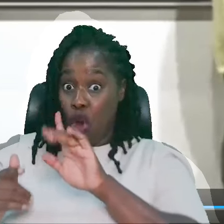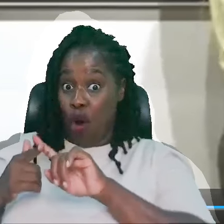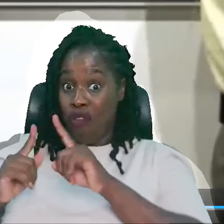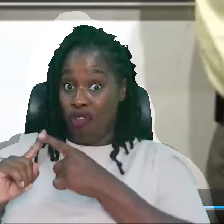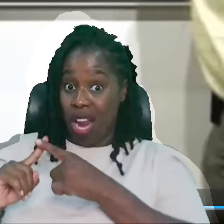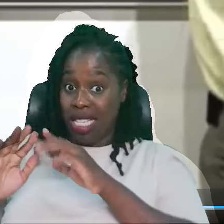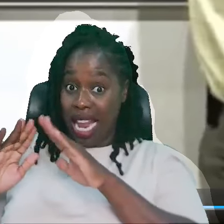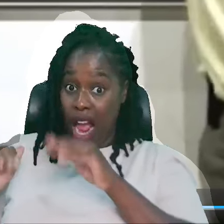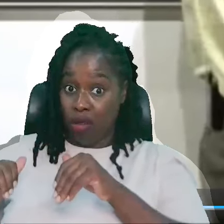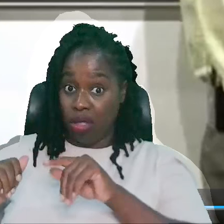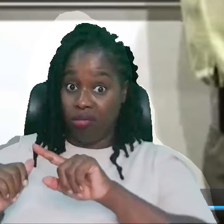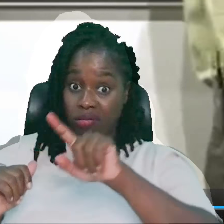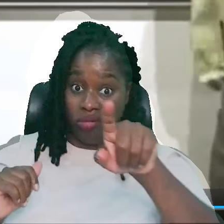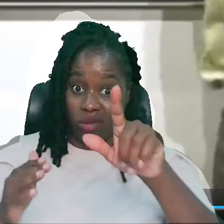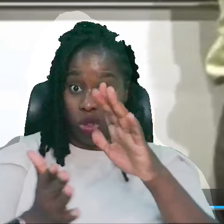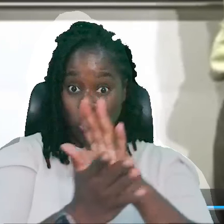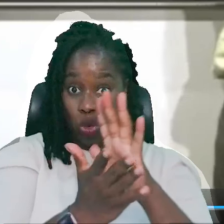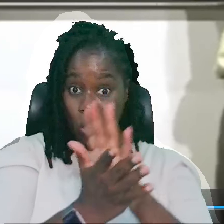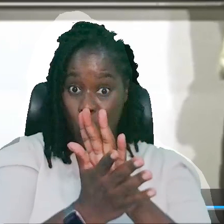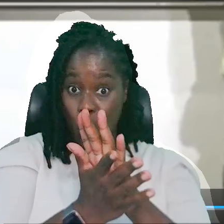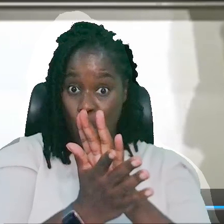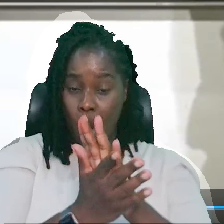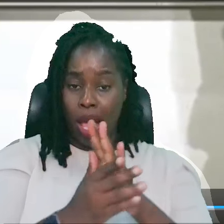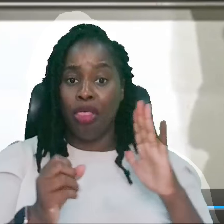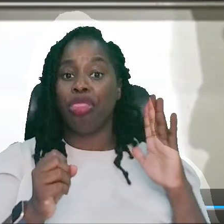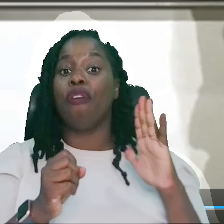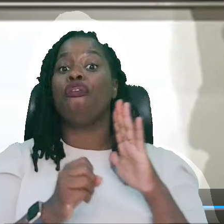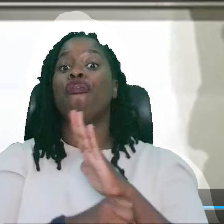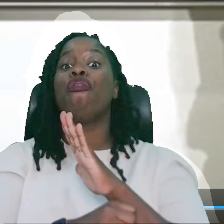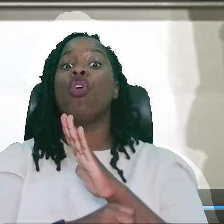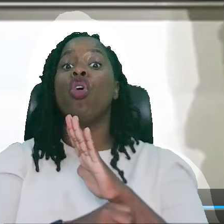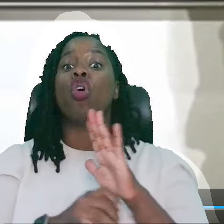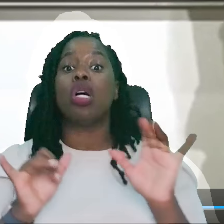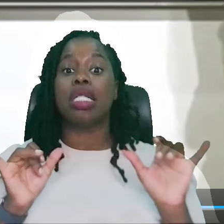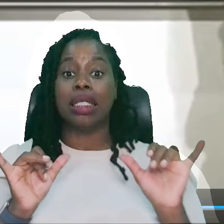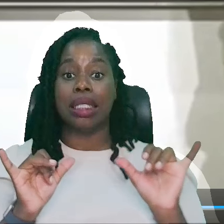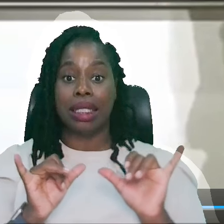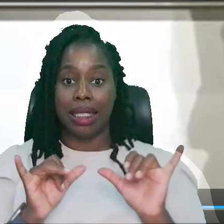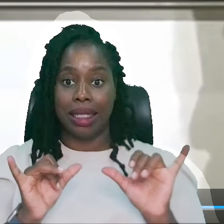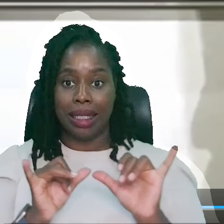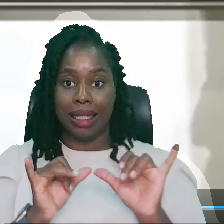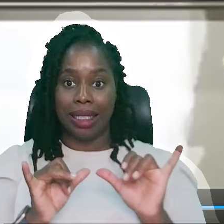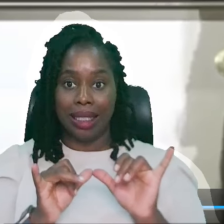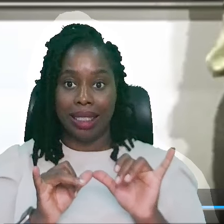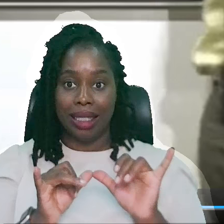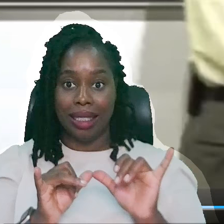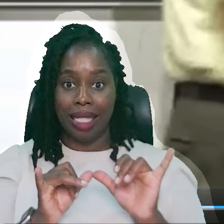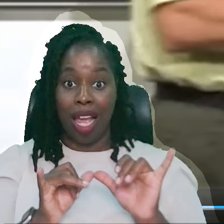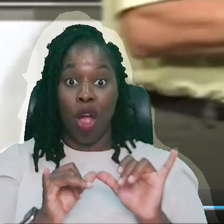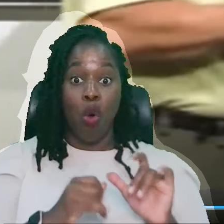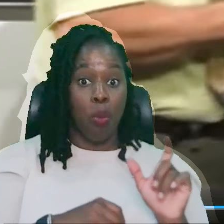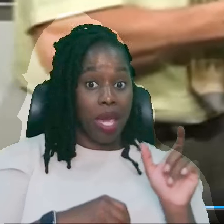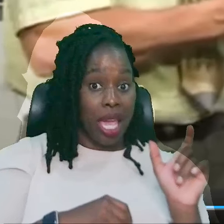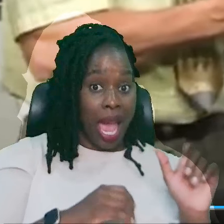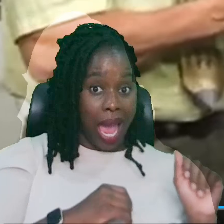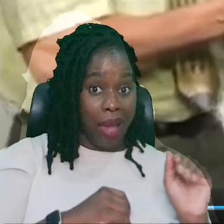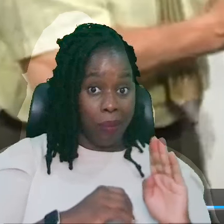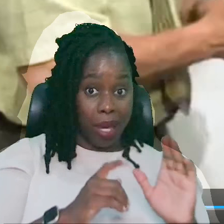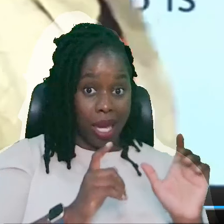to school, the total distance you walked was simply that distance plus that